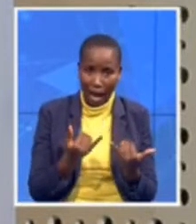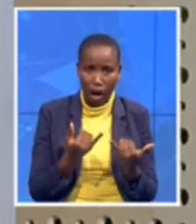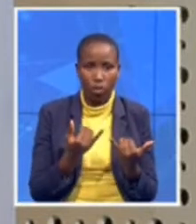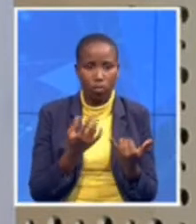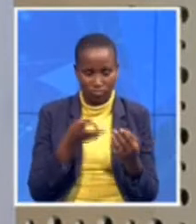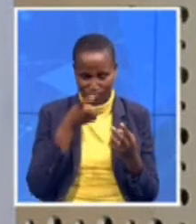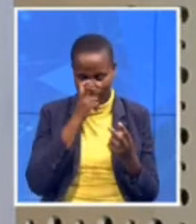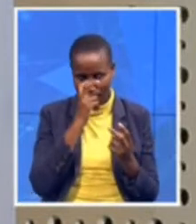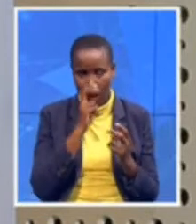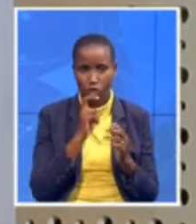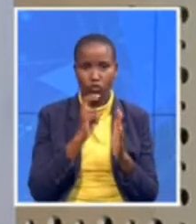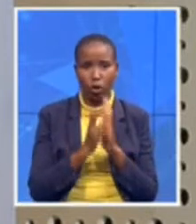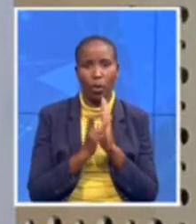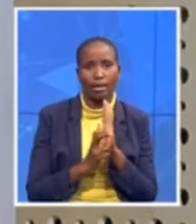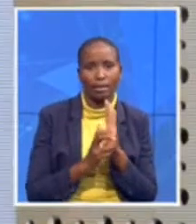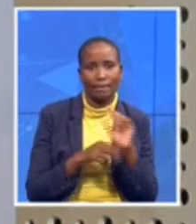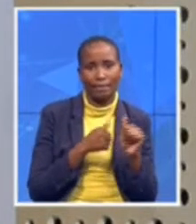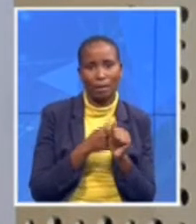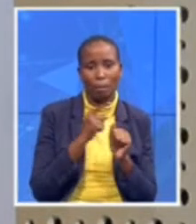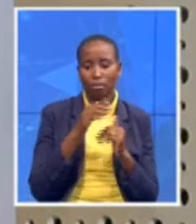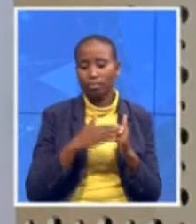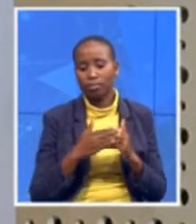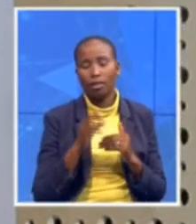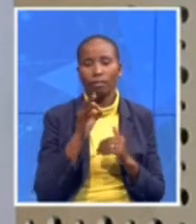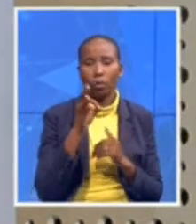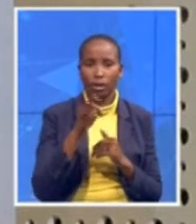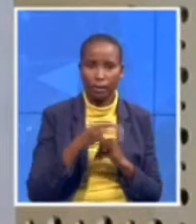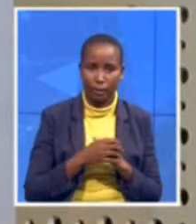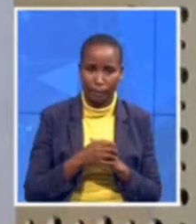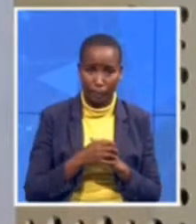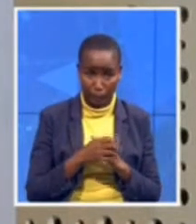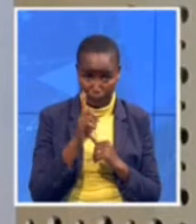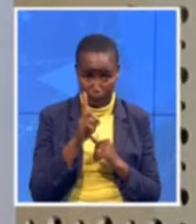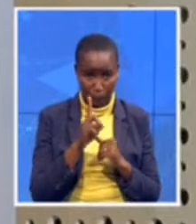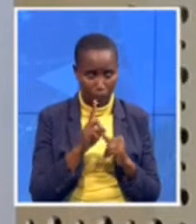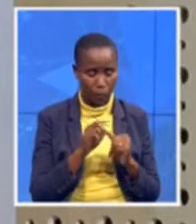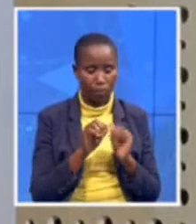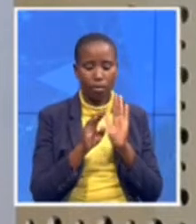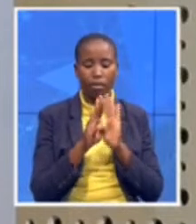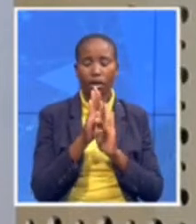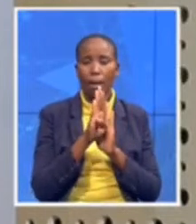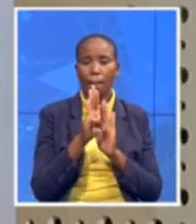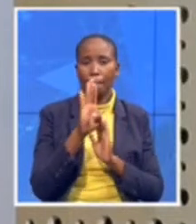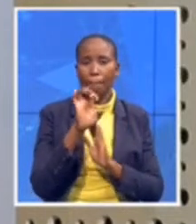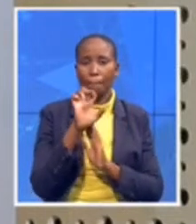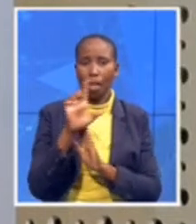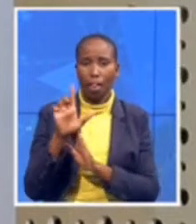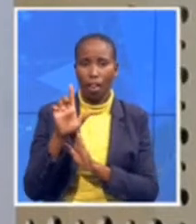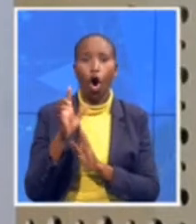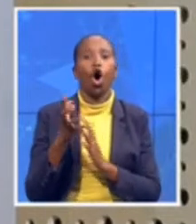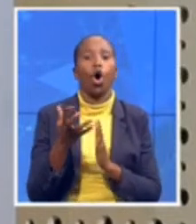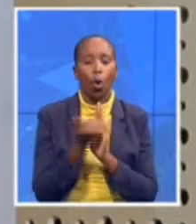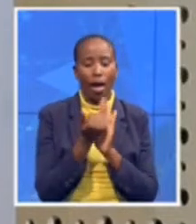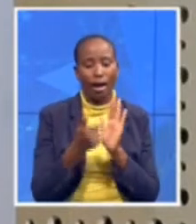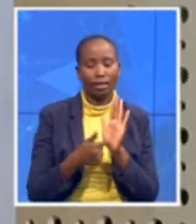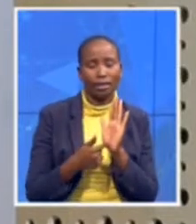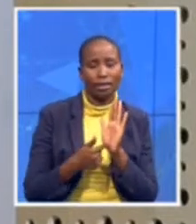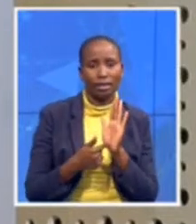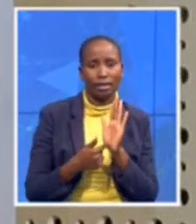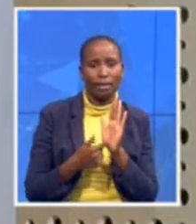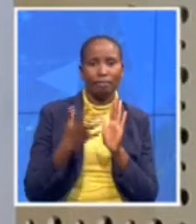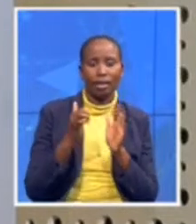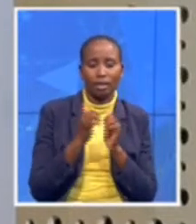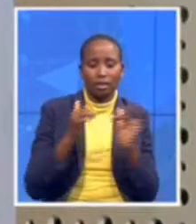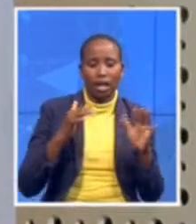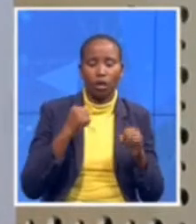As we know that this bill or this act came into operation on the 1st of March after the President